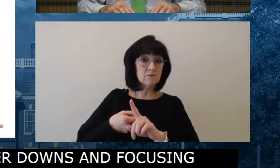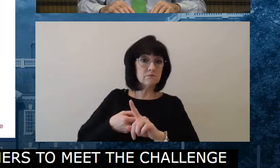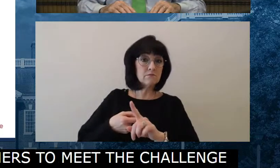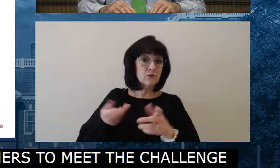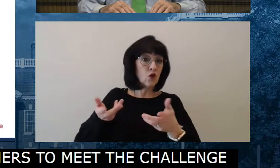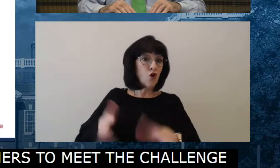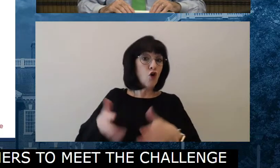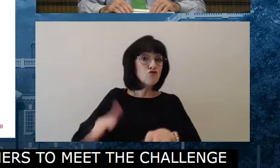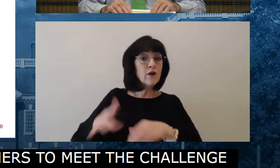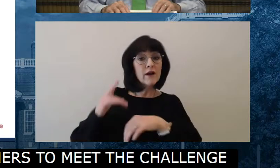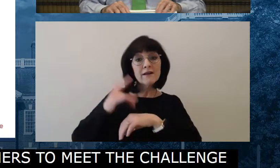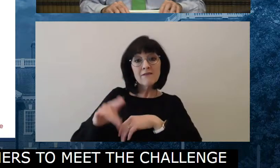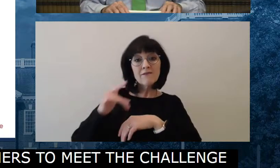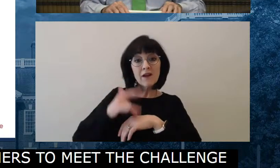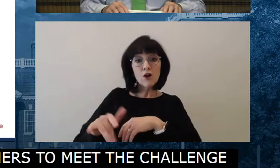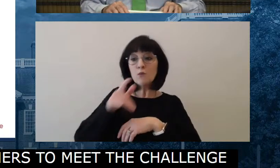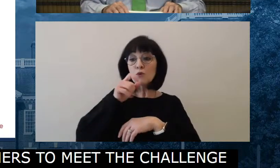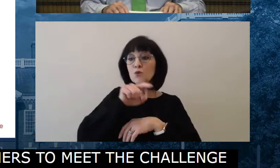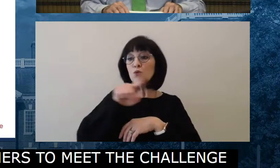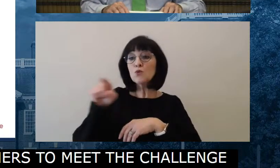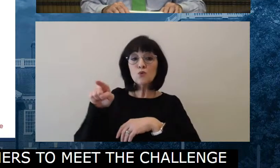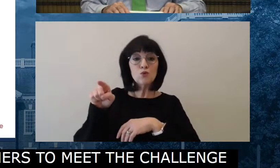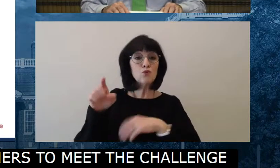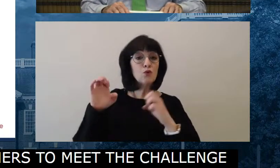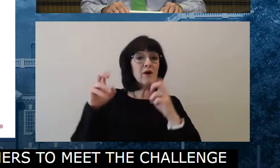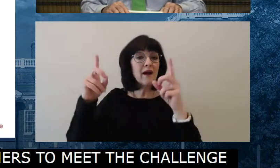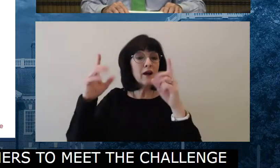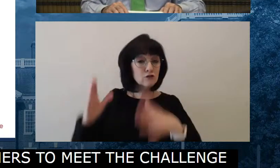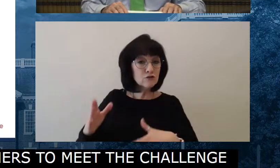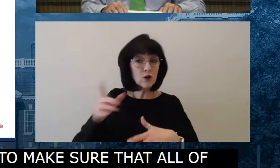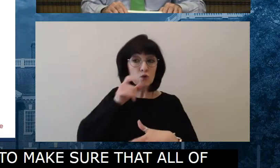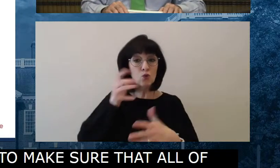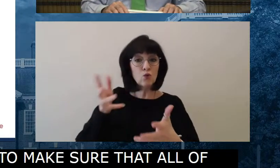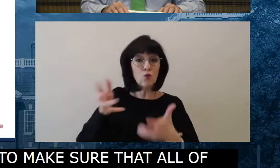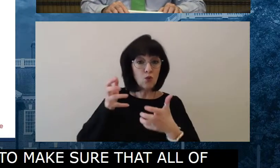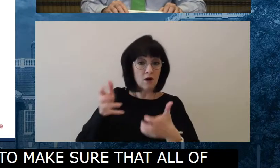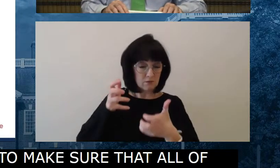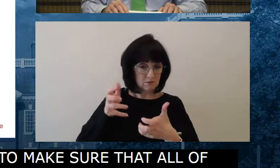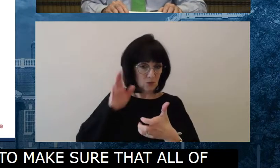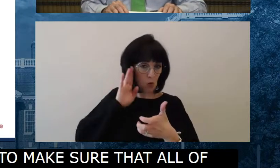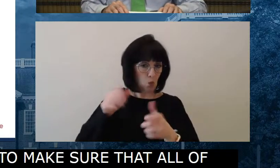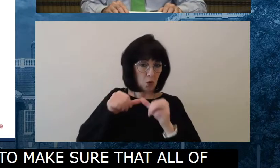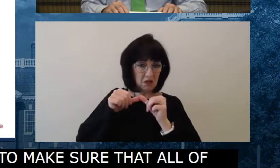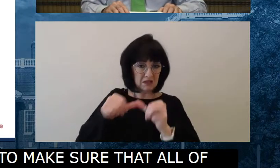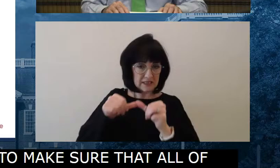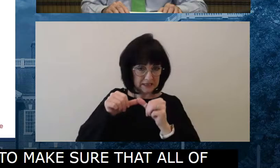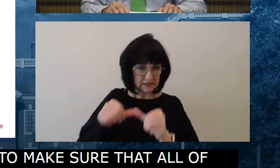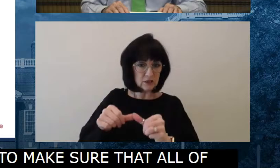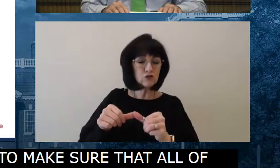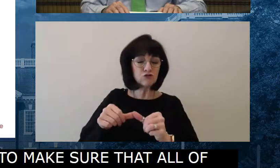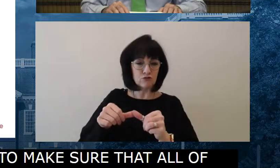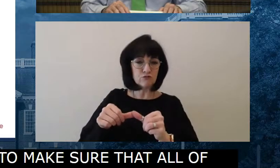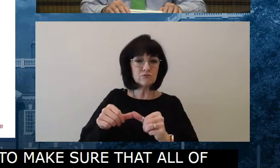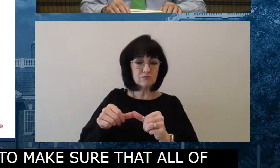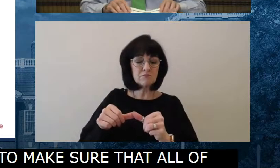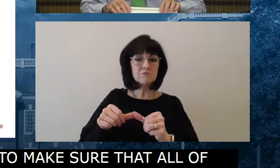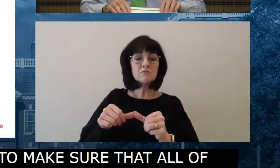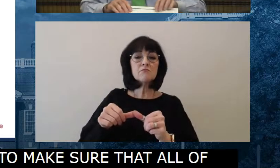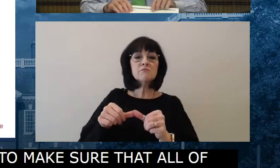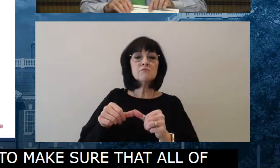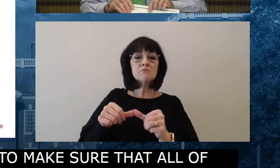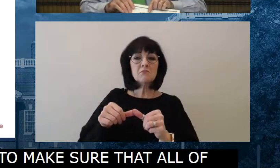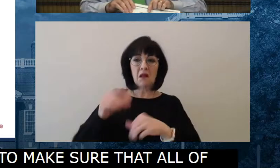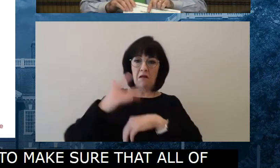all educators who want them. We will continue to vaccinate those who haven't taken access to an appointment, and